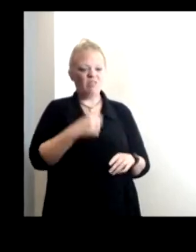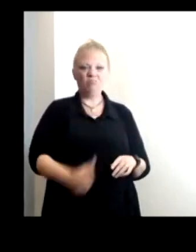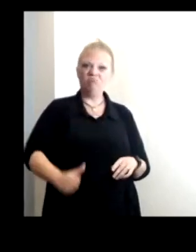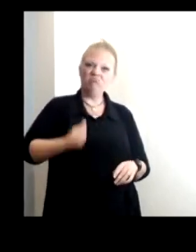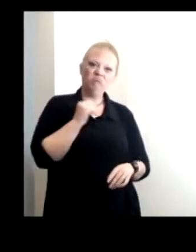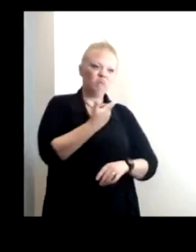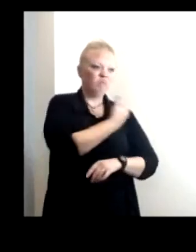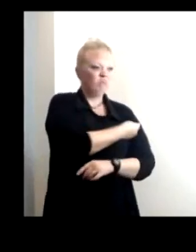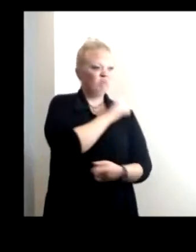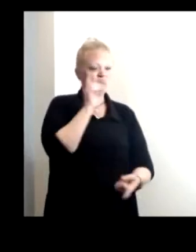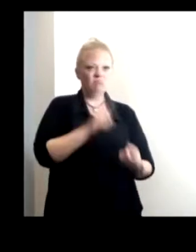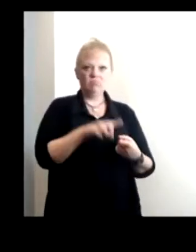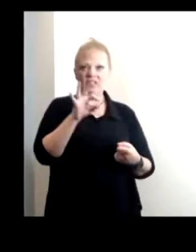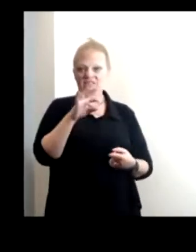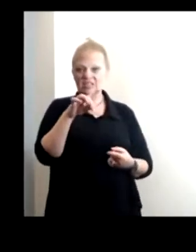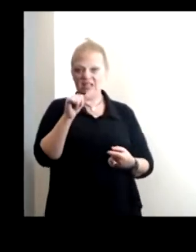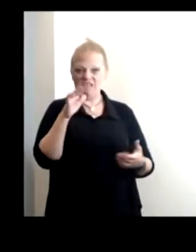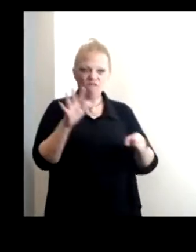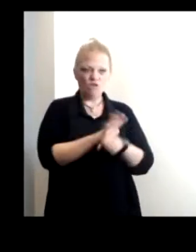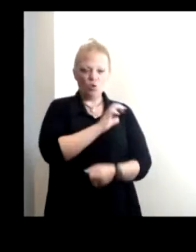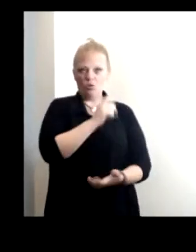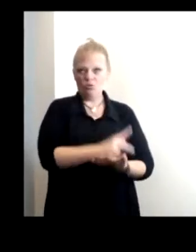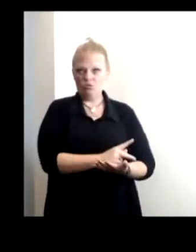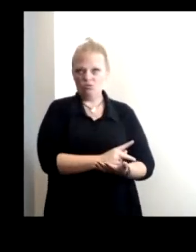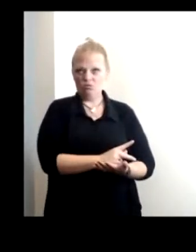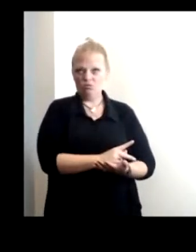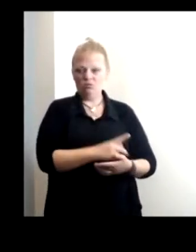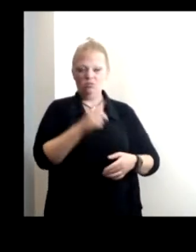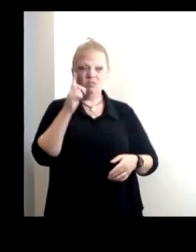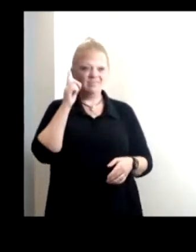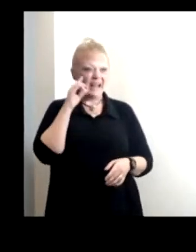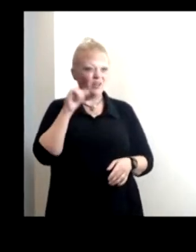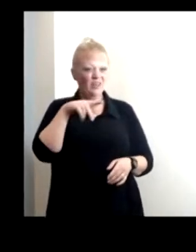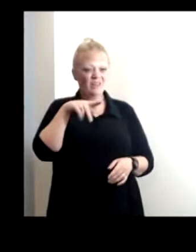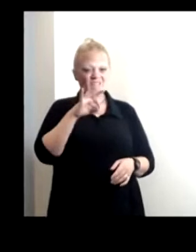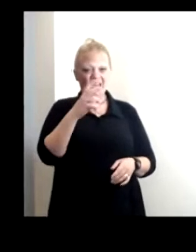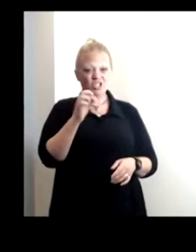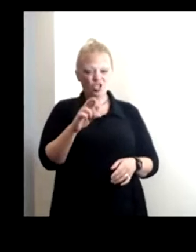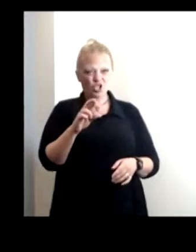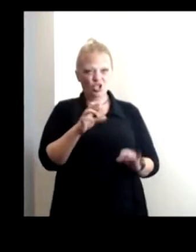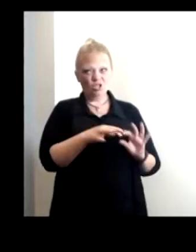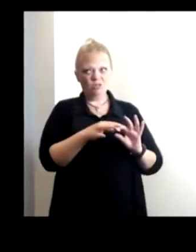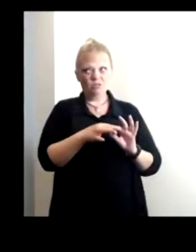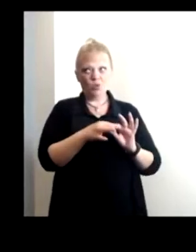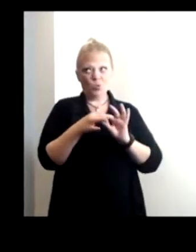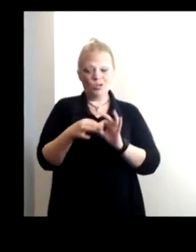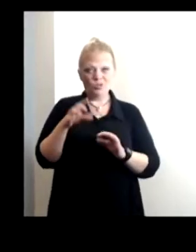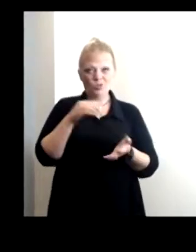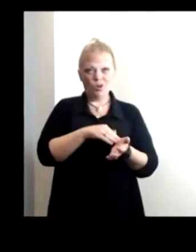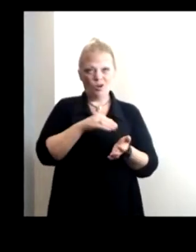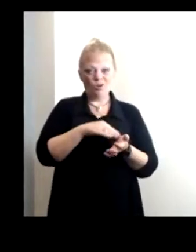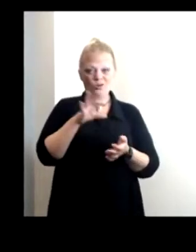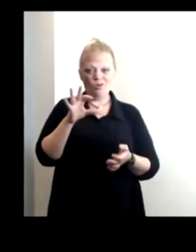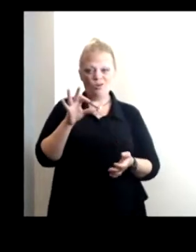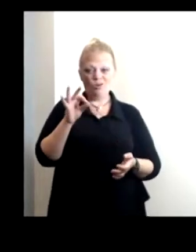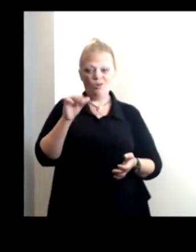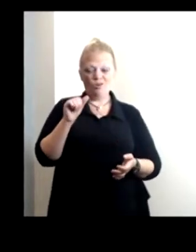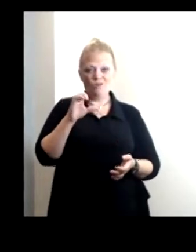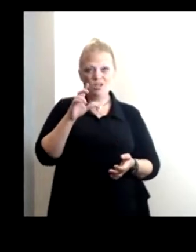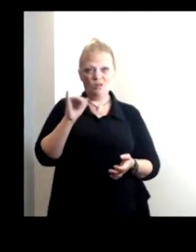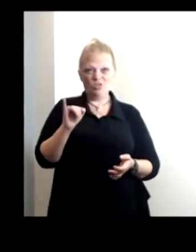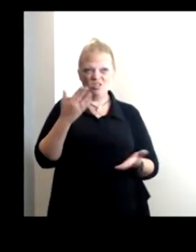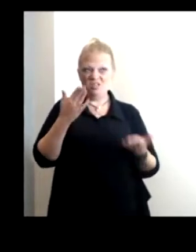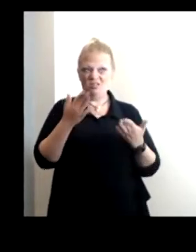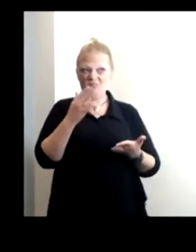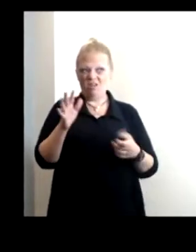vaccinated until the FDA gives full approval. And it sounds like Pfizer, according to Dr. Fauci, might be getting approval in the next week. He announced